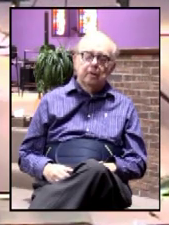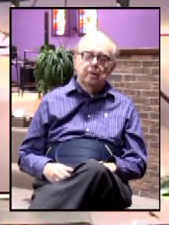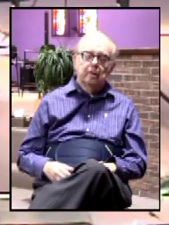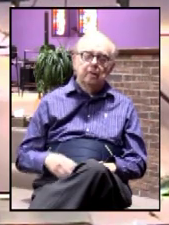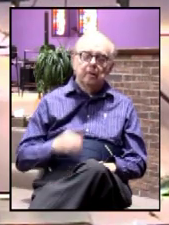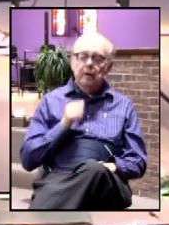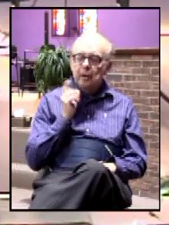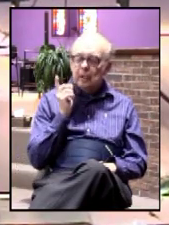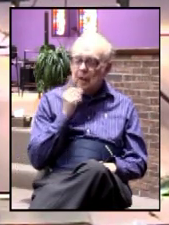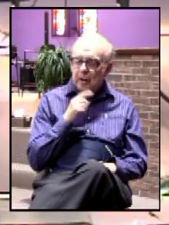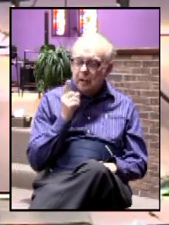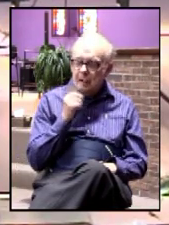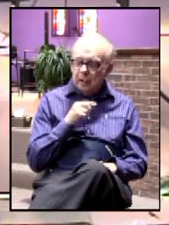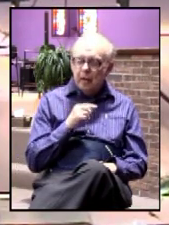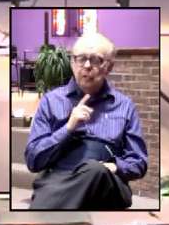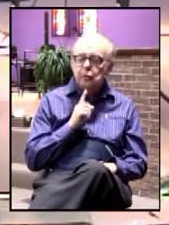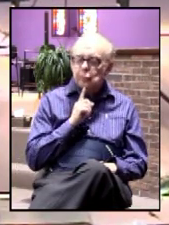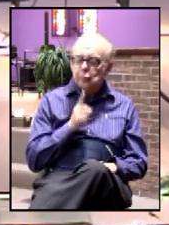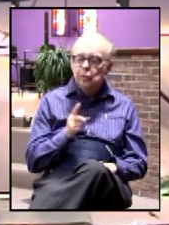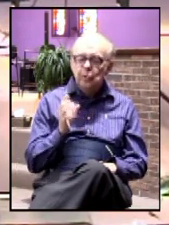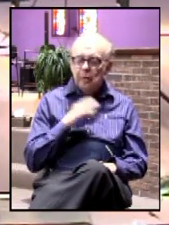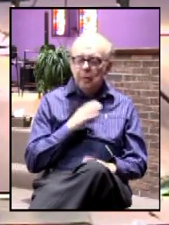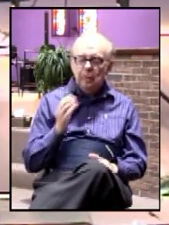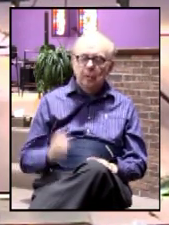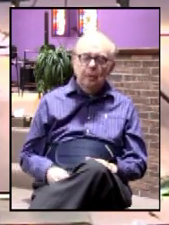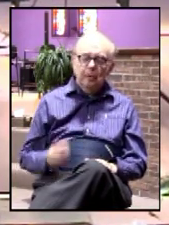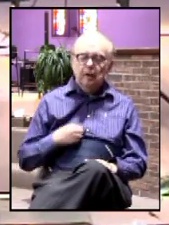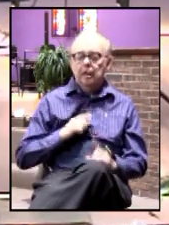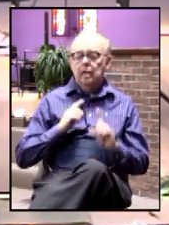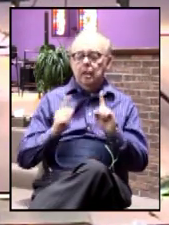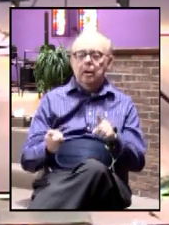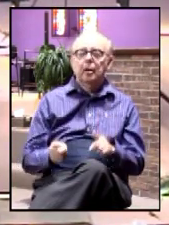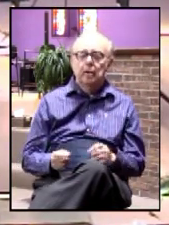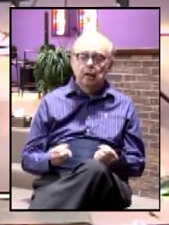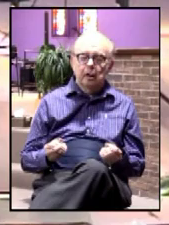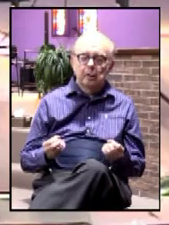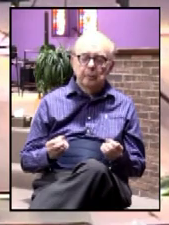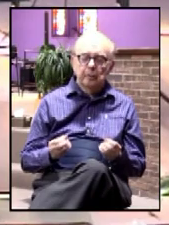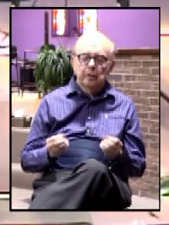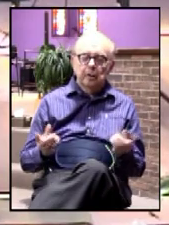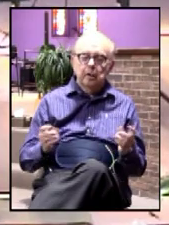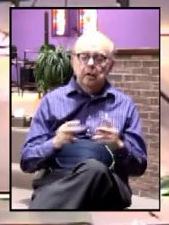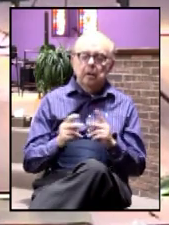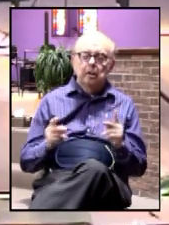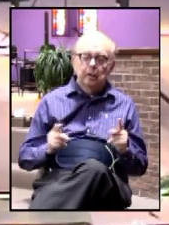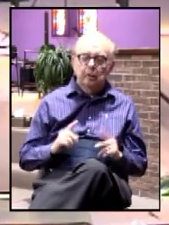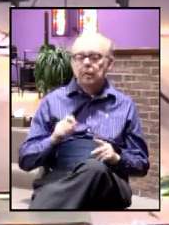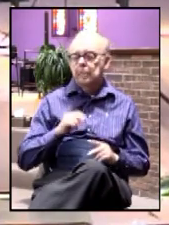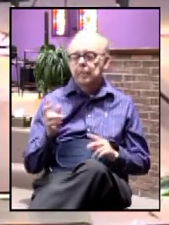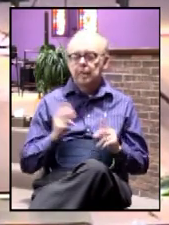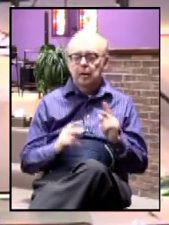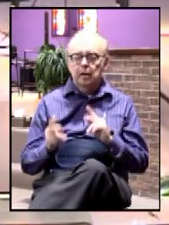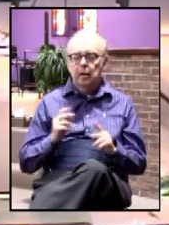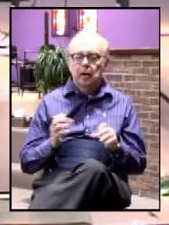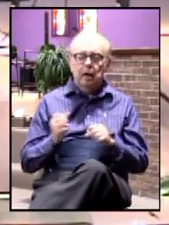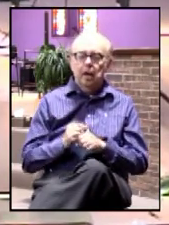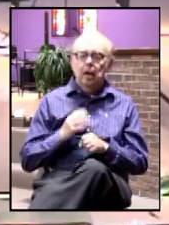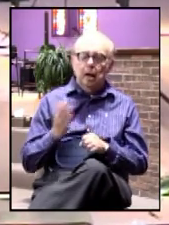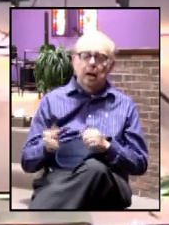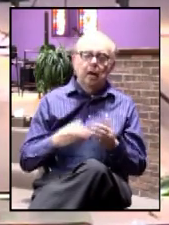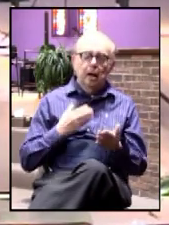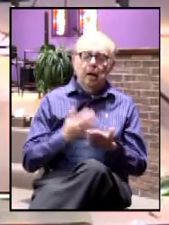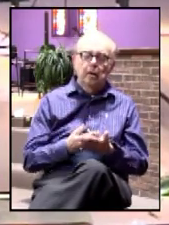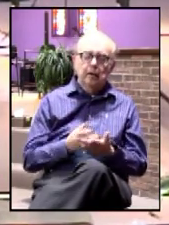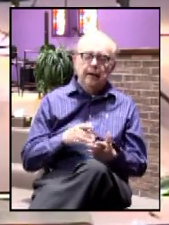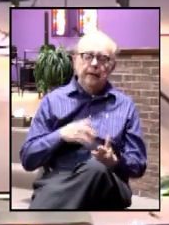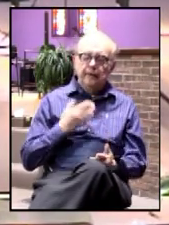fakes. Authentic. I can go to a lot of other places with a lot of other people and get there